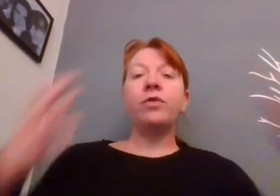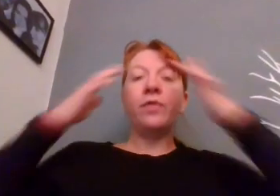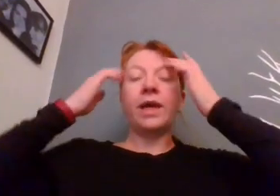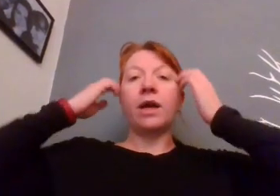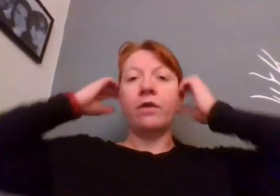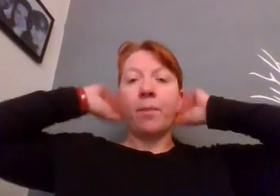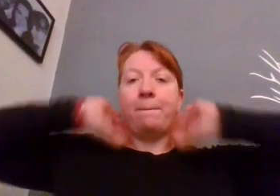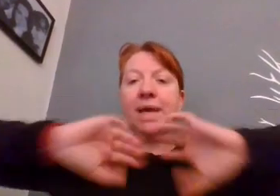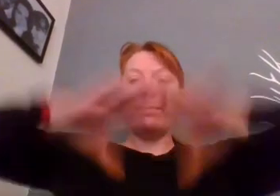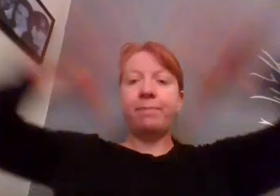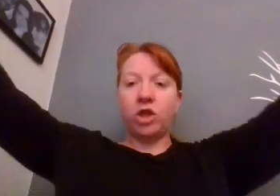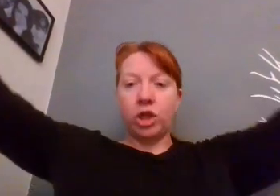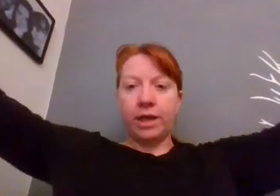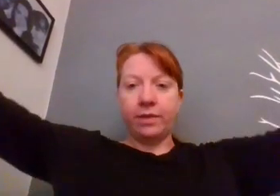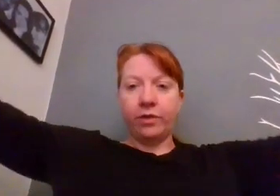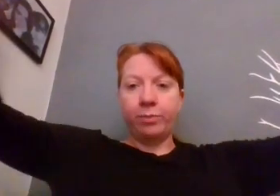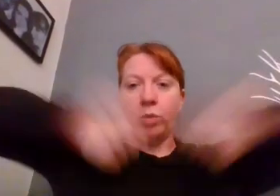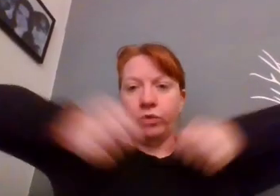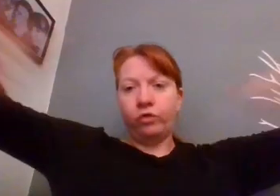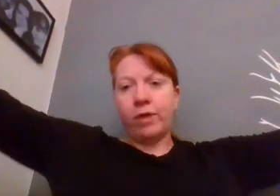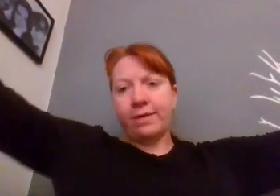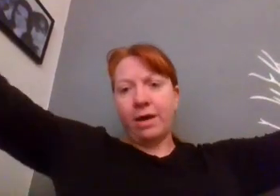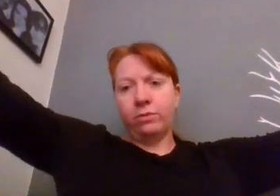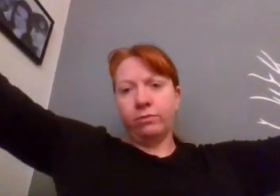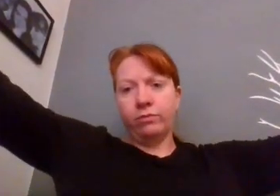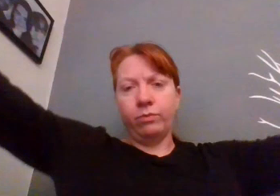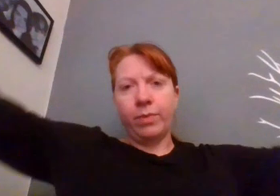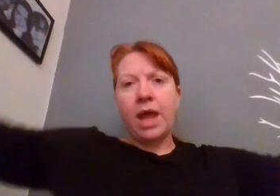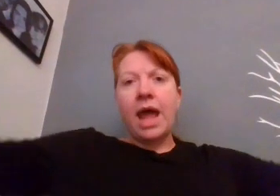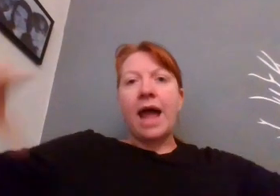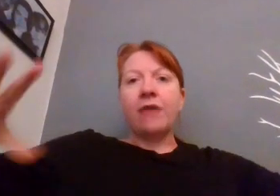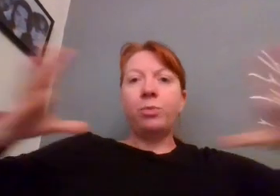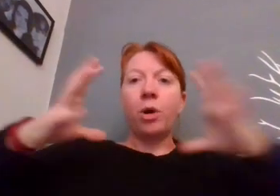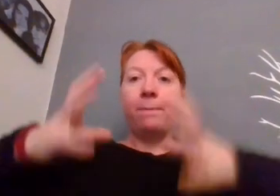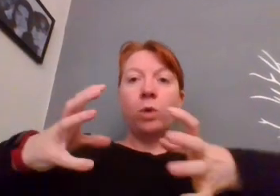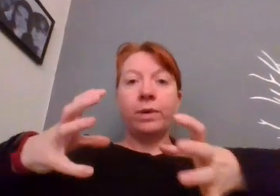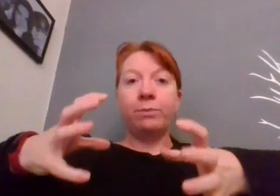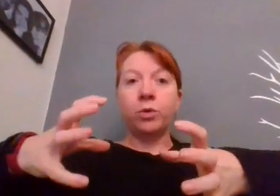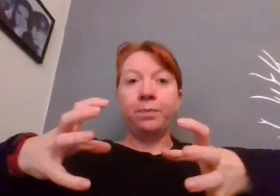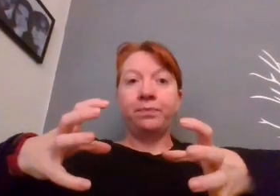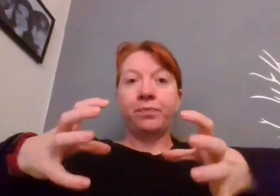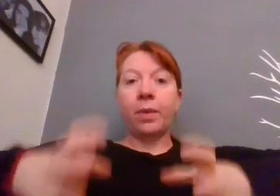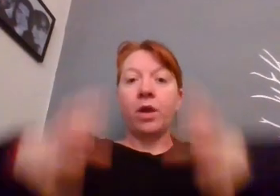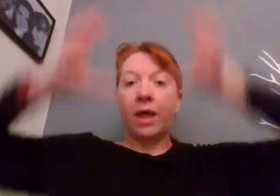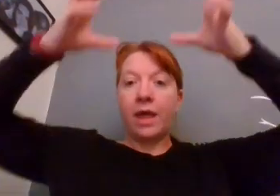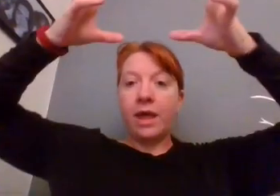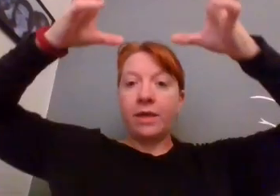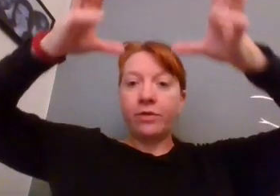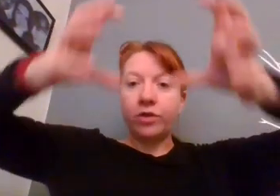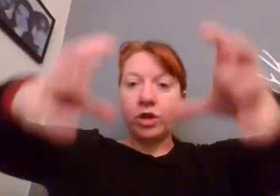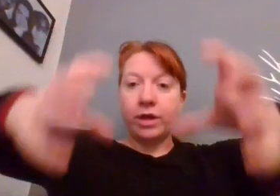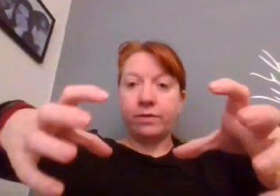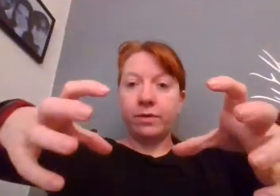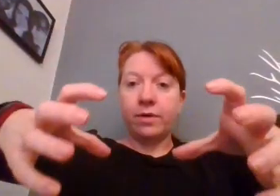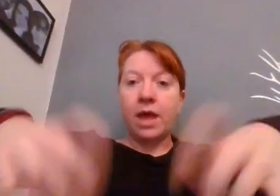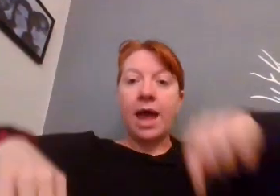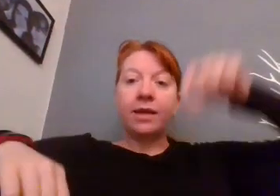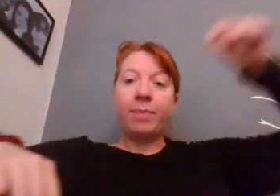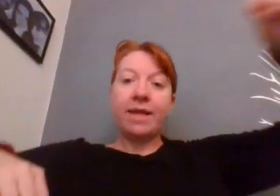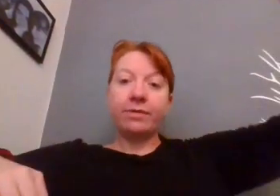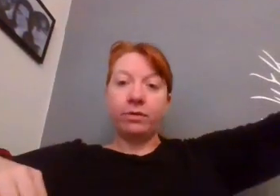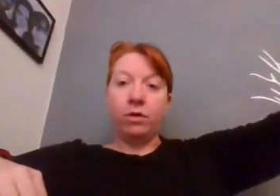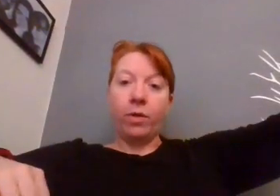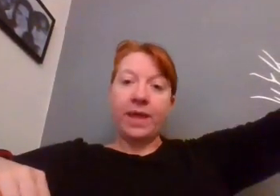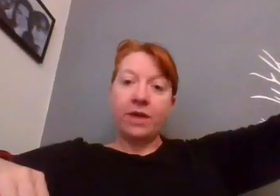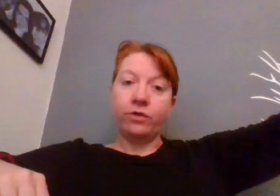So if you think of a big bed sheet that's pulled straight out, and you put a bowling ball into the sheet and